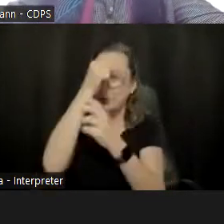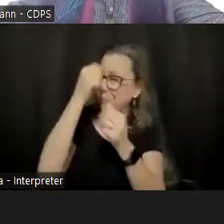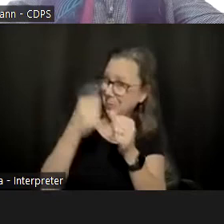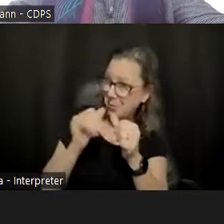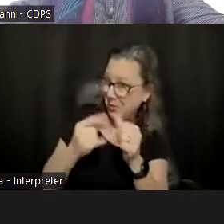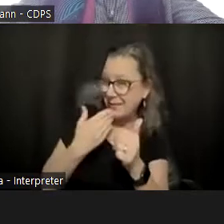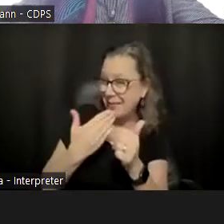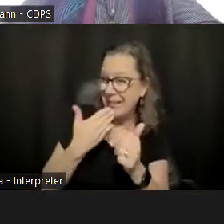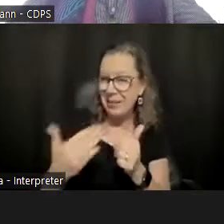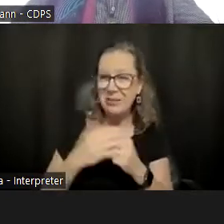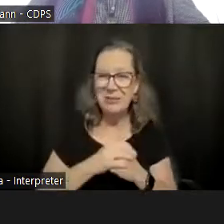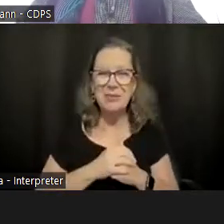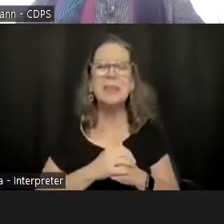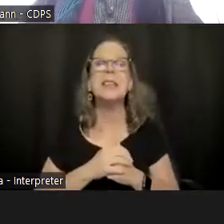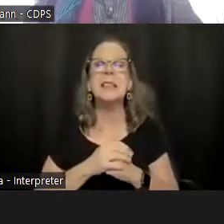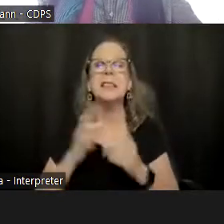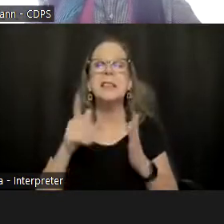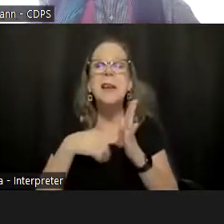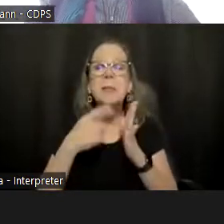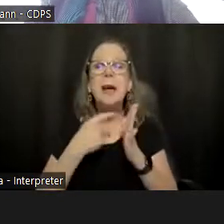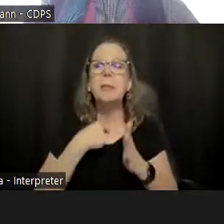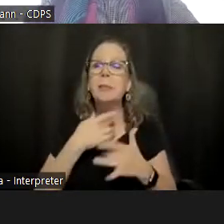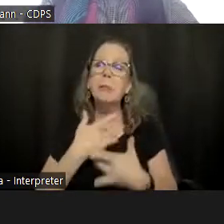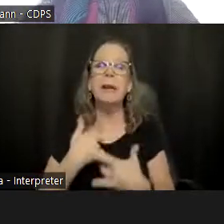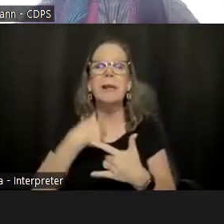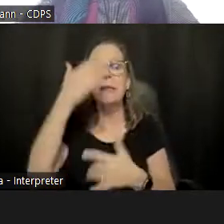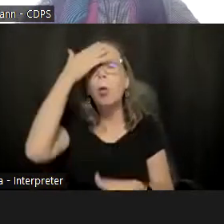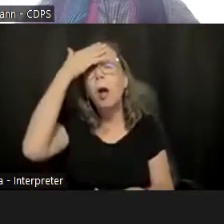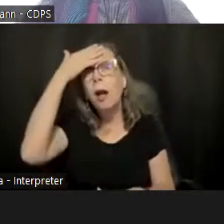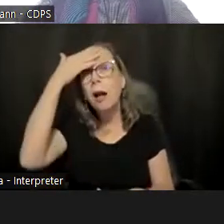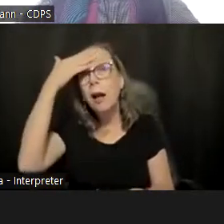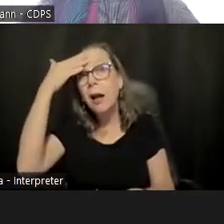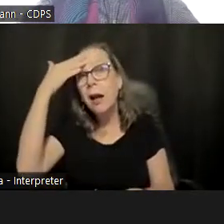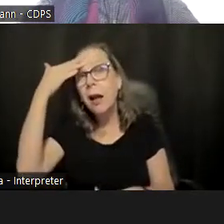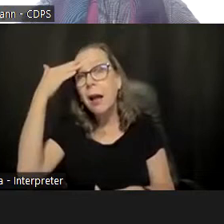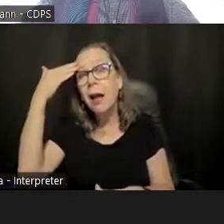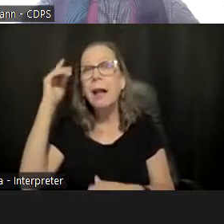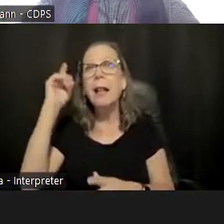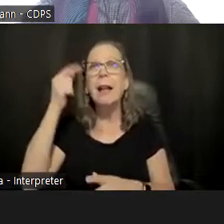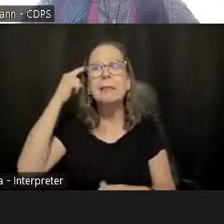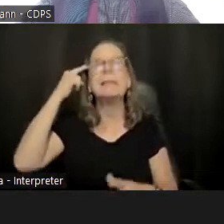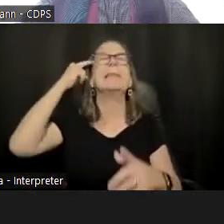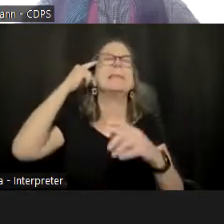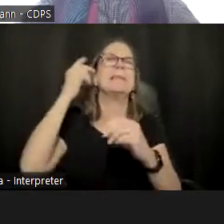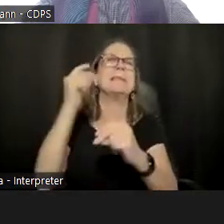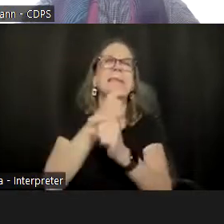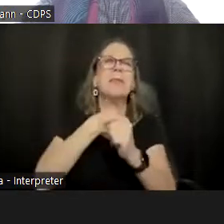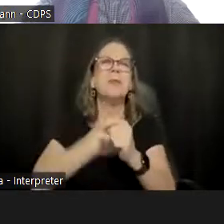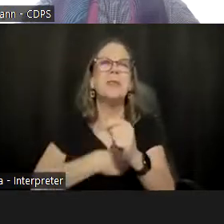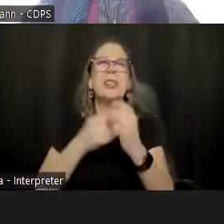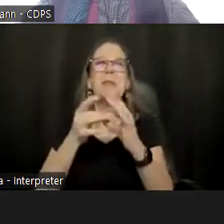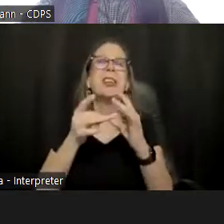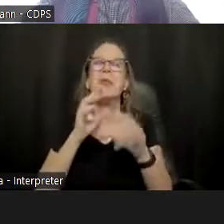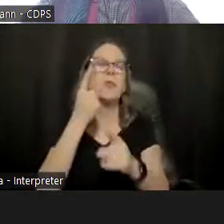that. I sometimes tend to forget about those until, oh yeah. No, I know there's so many sometimes.